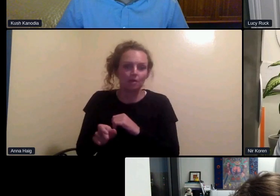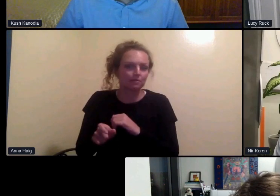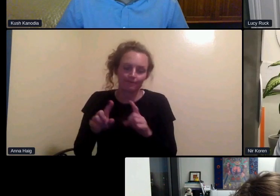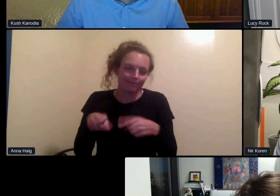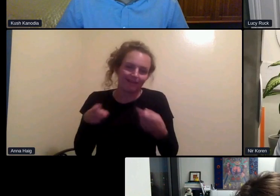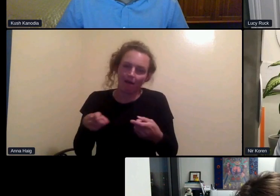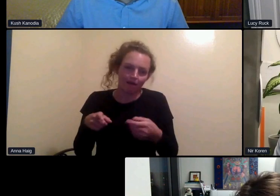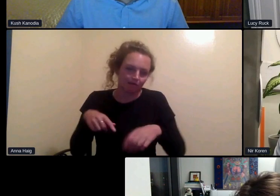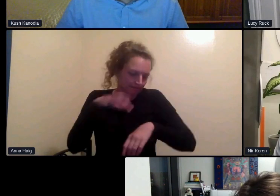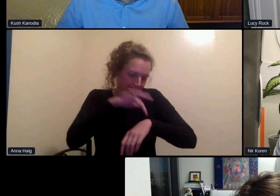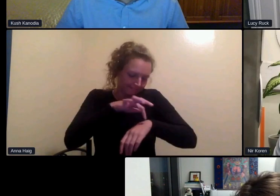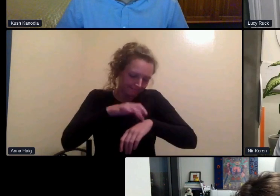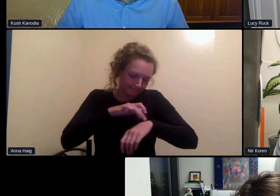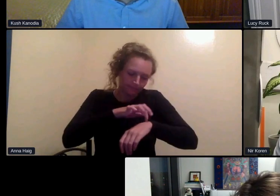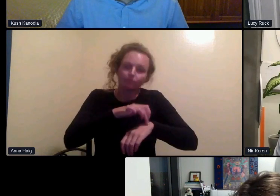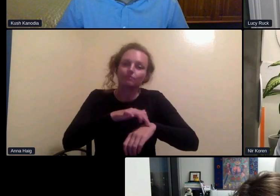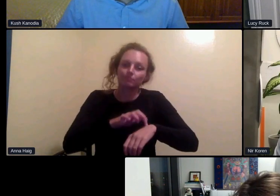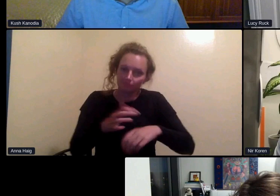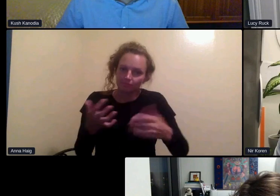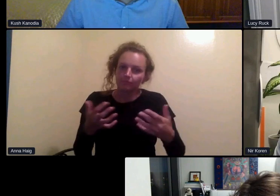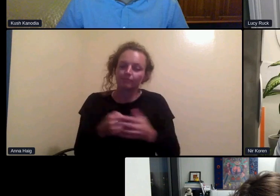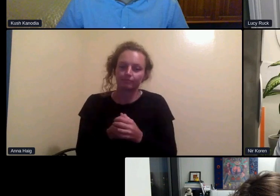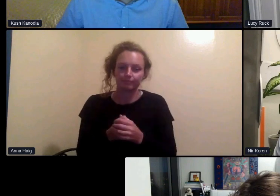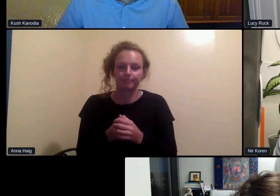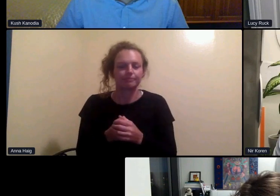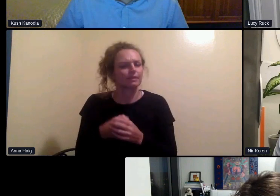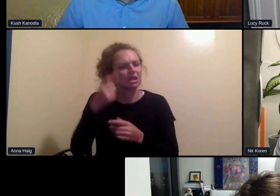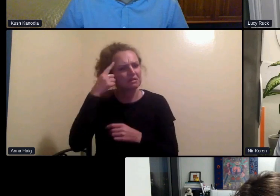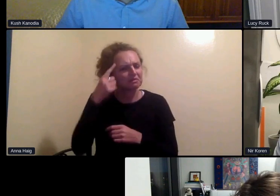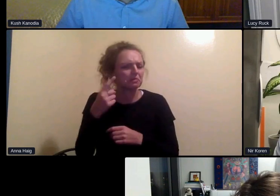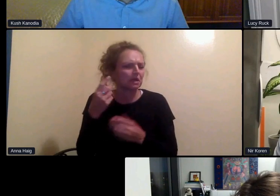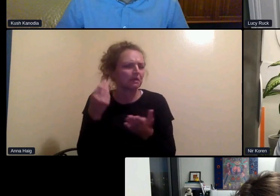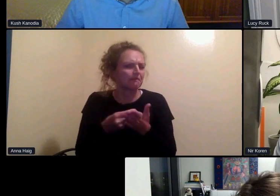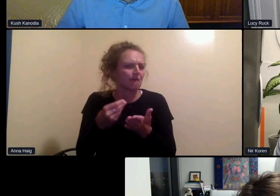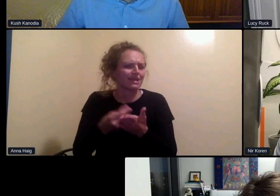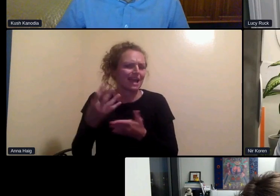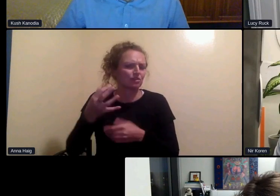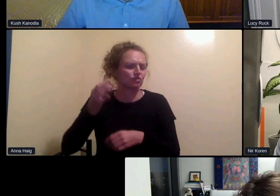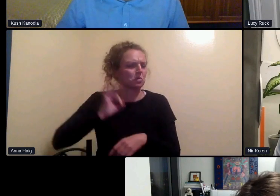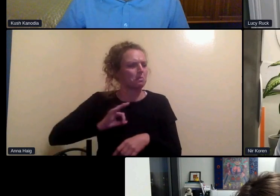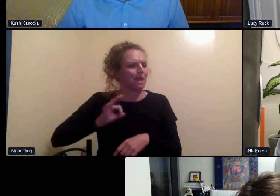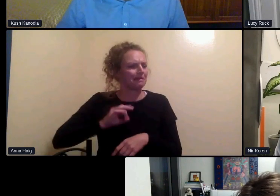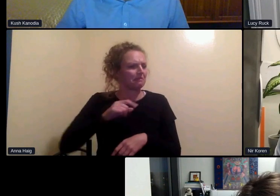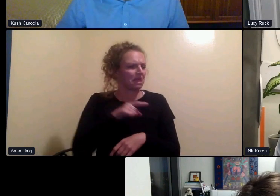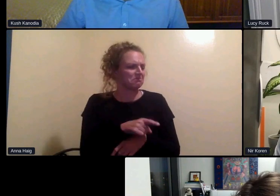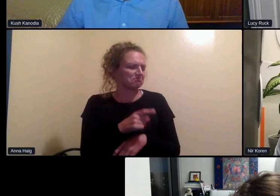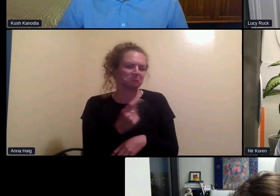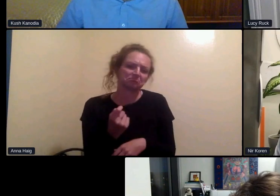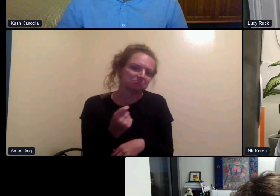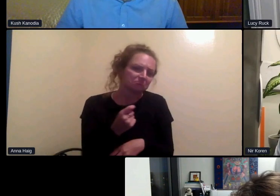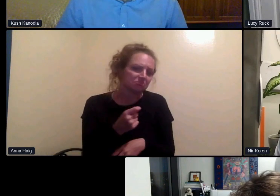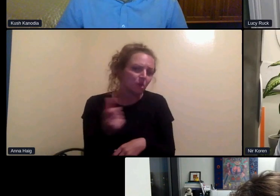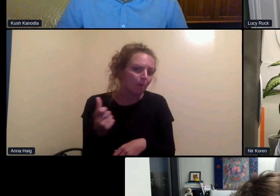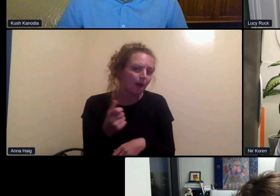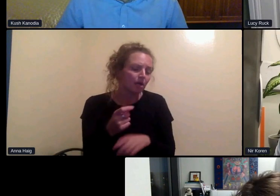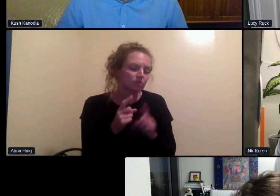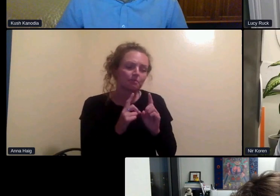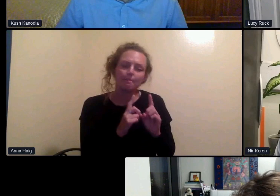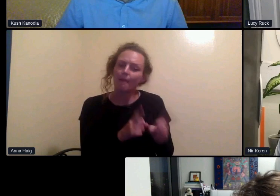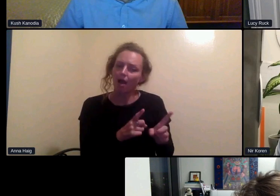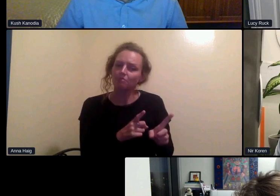you were to think, oh, what's the financial benefit in that? You might not think much, but she then explained that